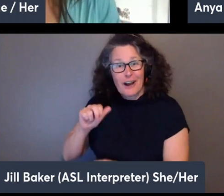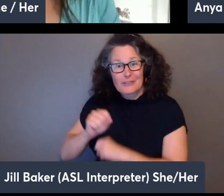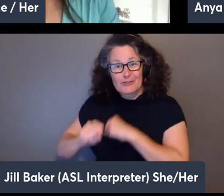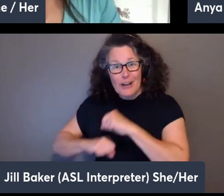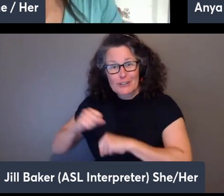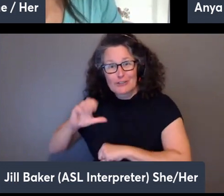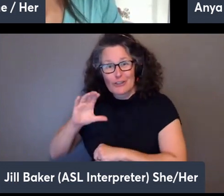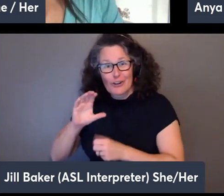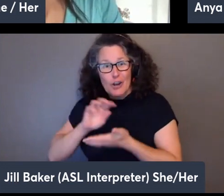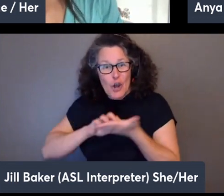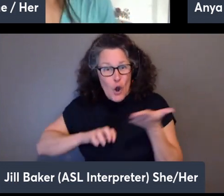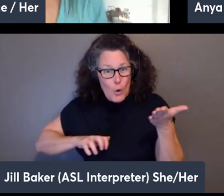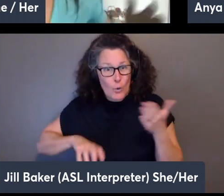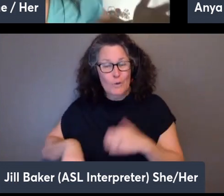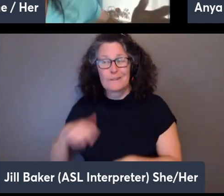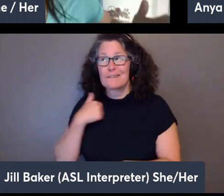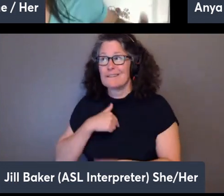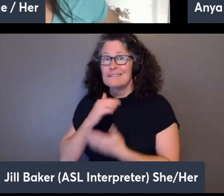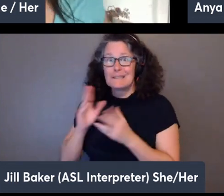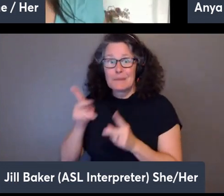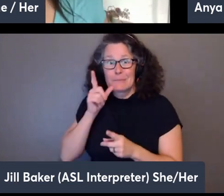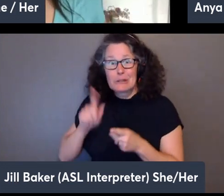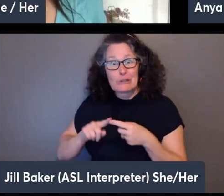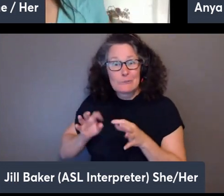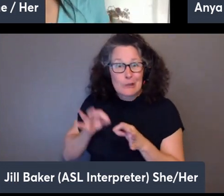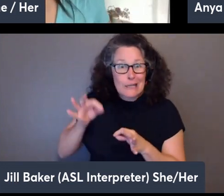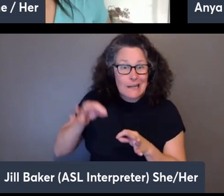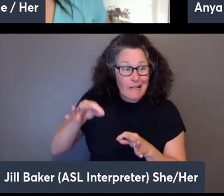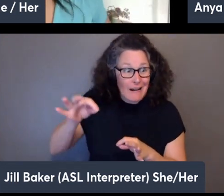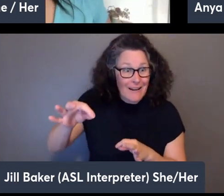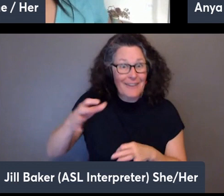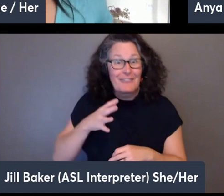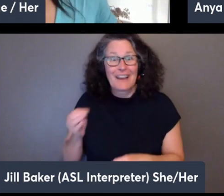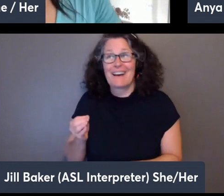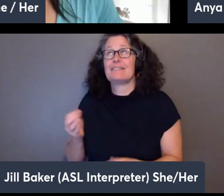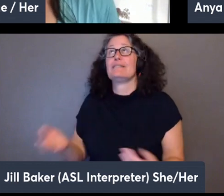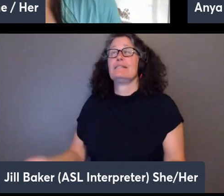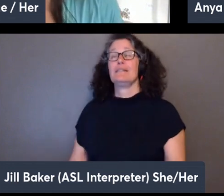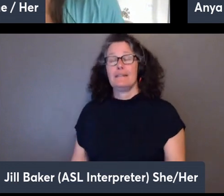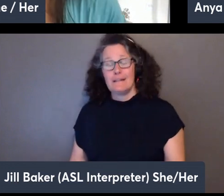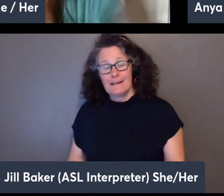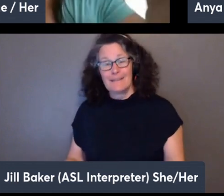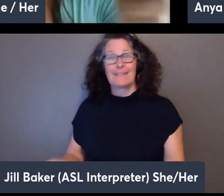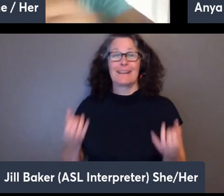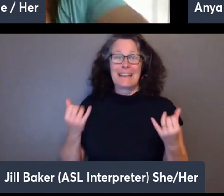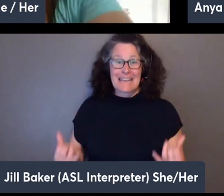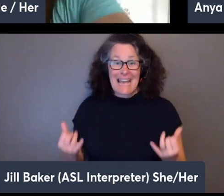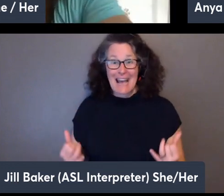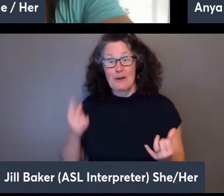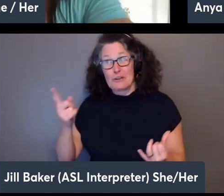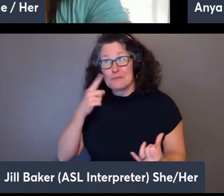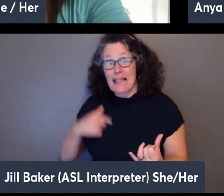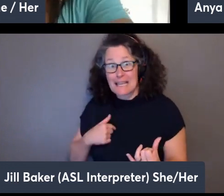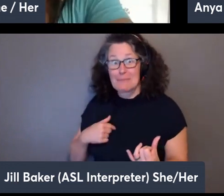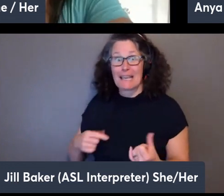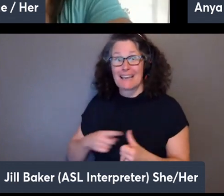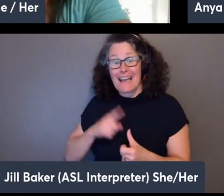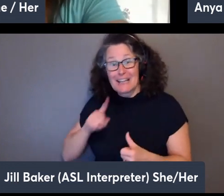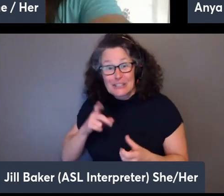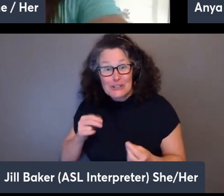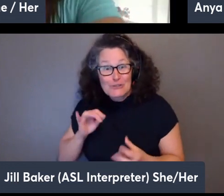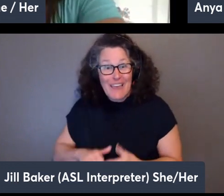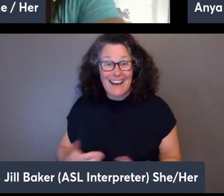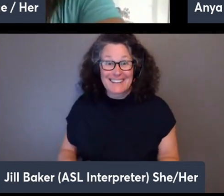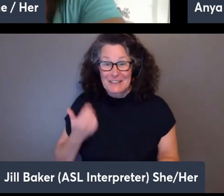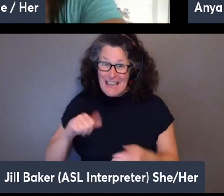people maybe who are like been putting it off and they're just like, oh man, now you guys telling me I should do it. So do you have